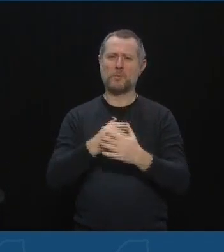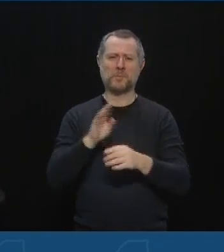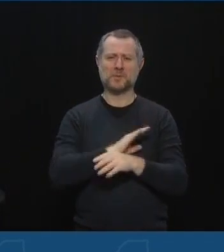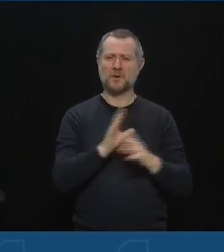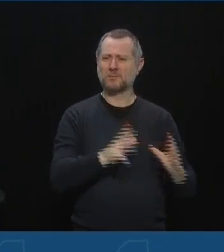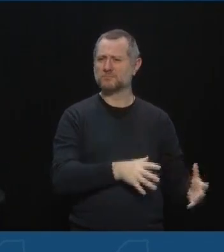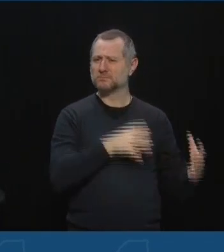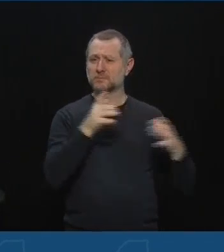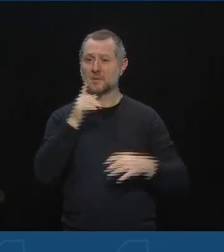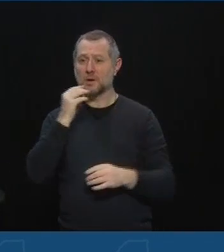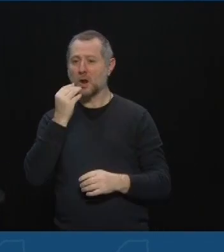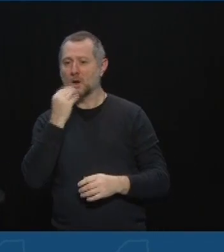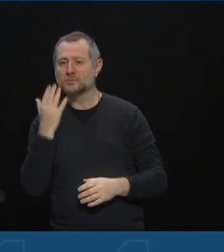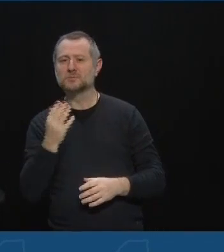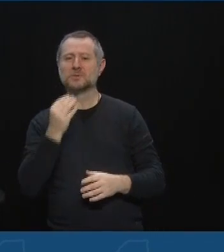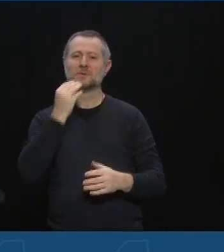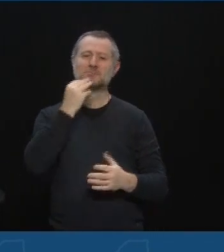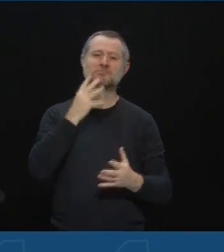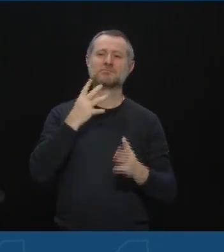lunches,